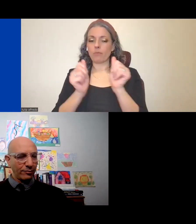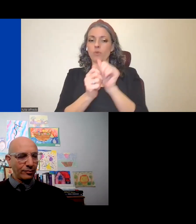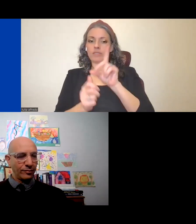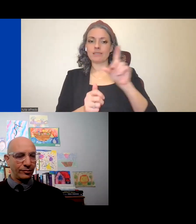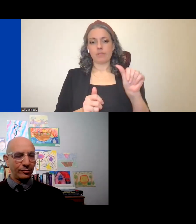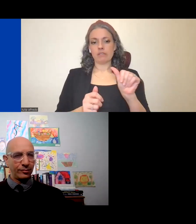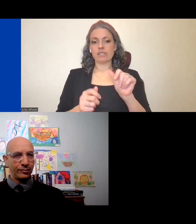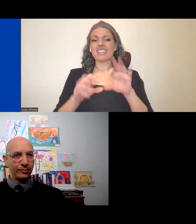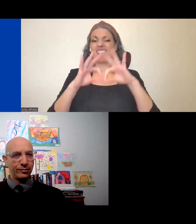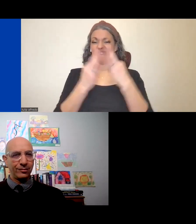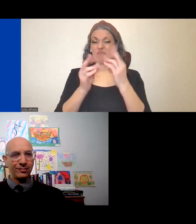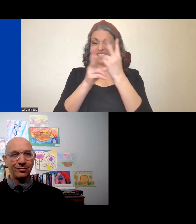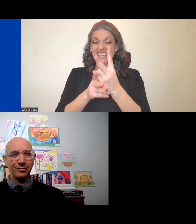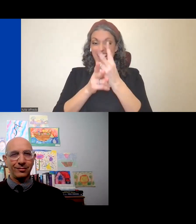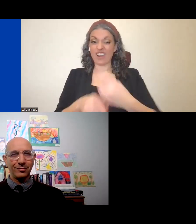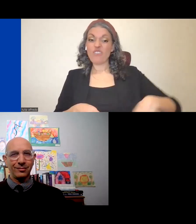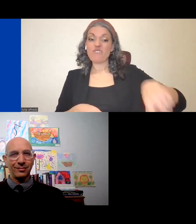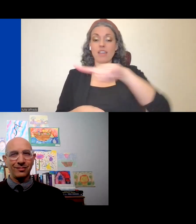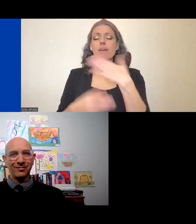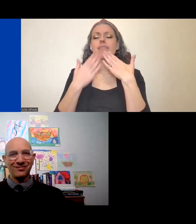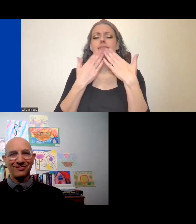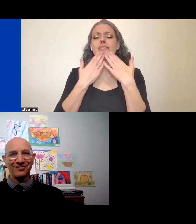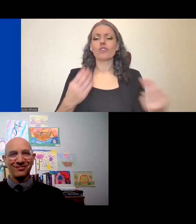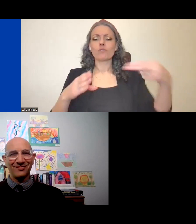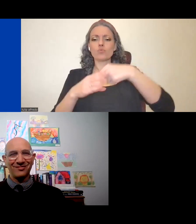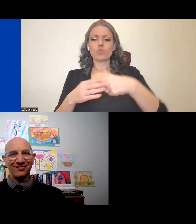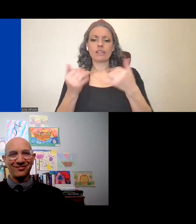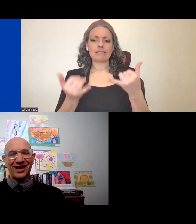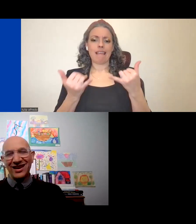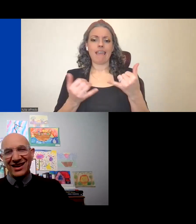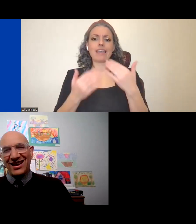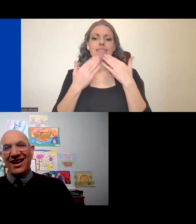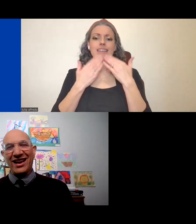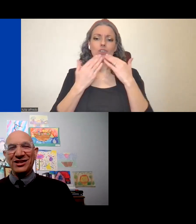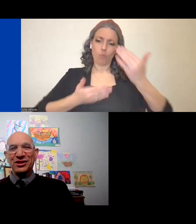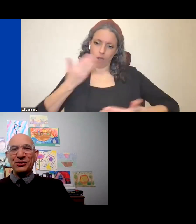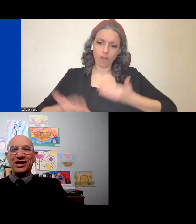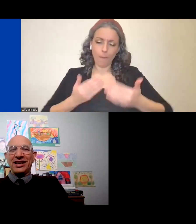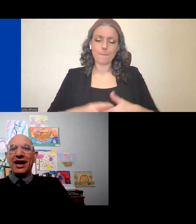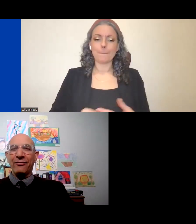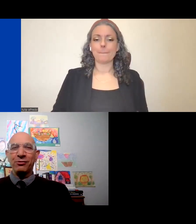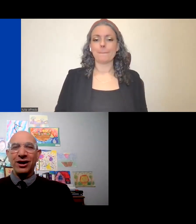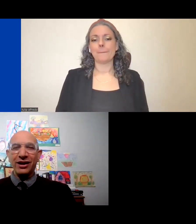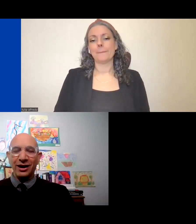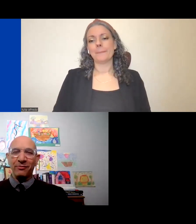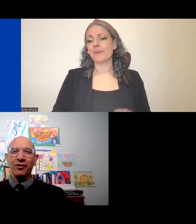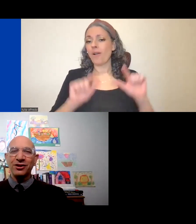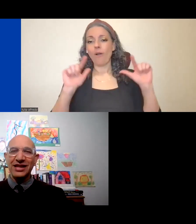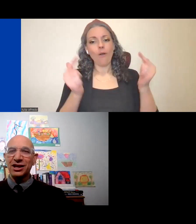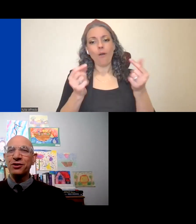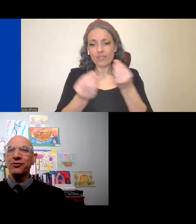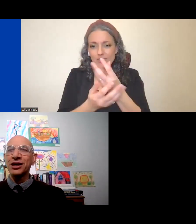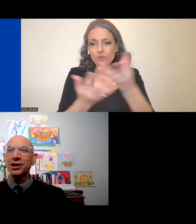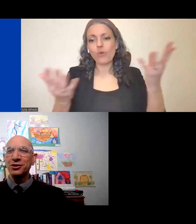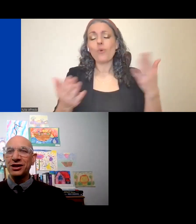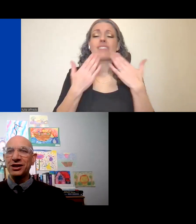caregivers. Thank you, Dr. Galley, for joining us this morning, and welcome. Hey, Susan and everyone. First,